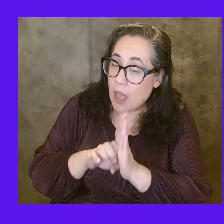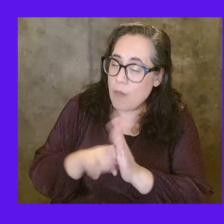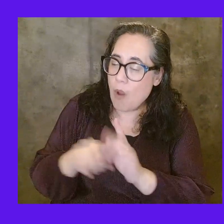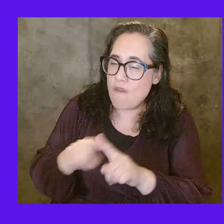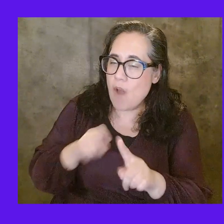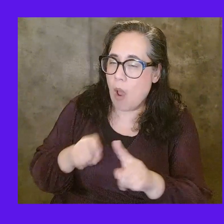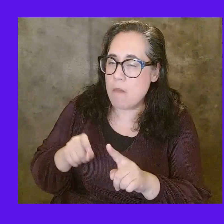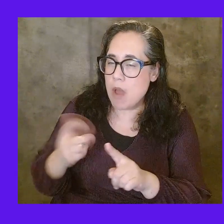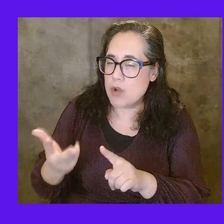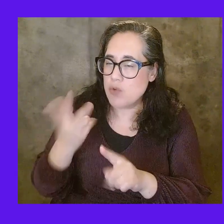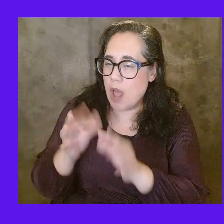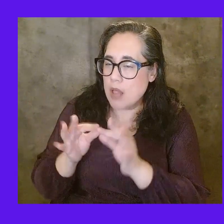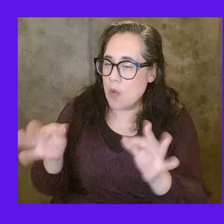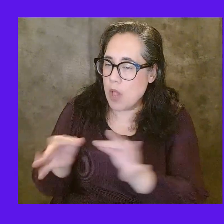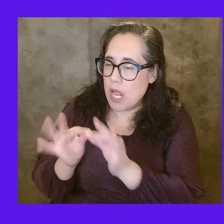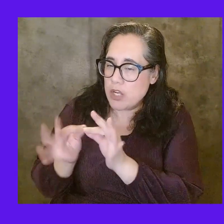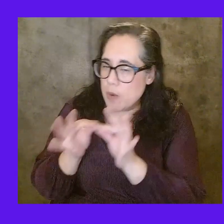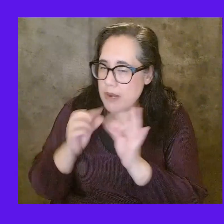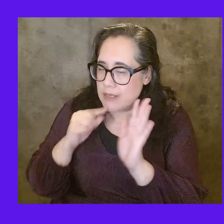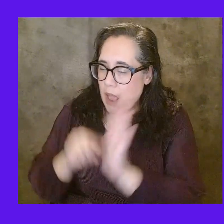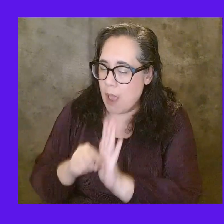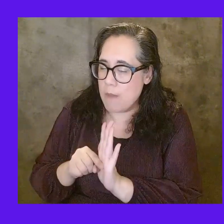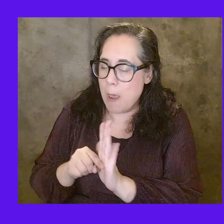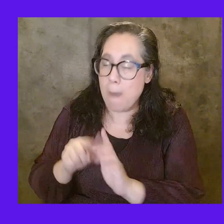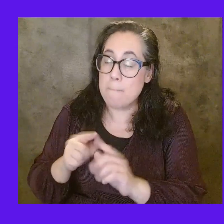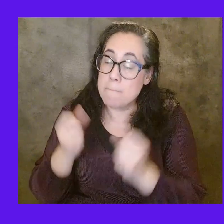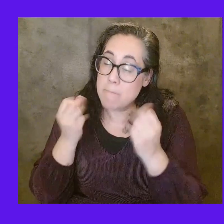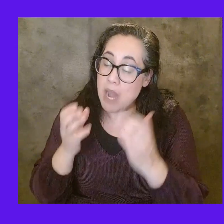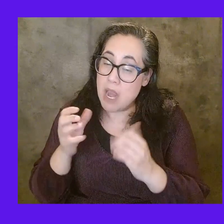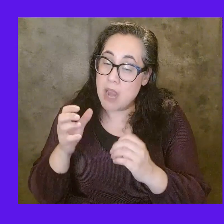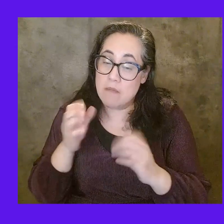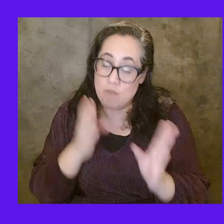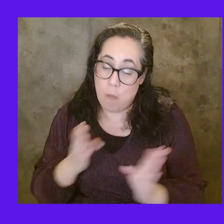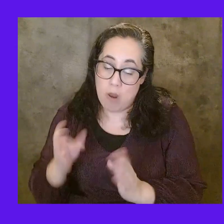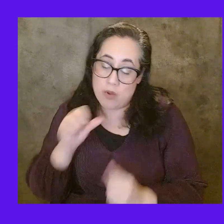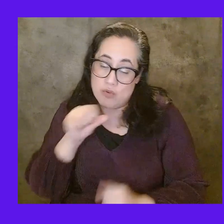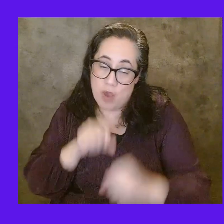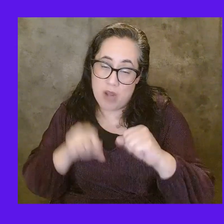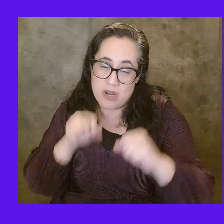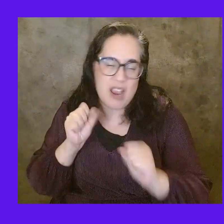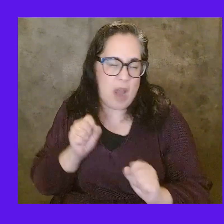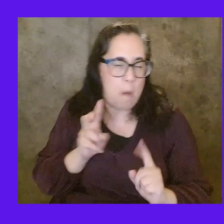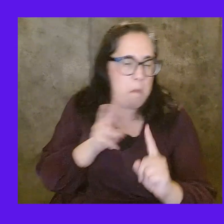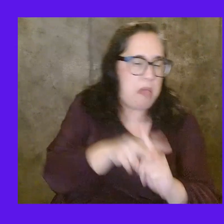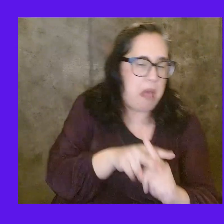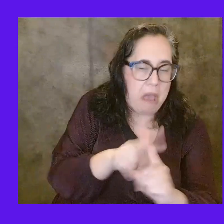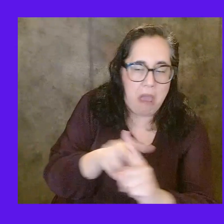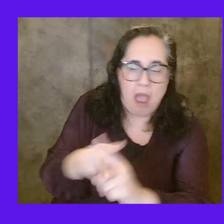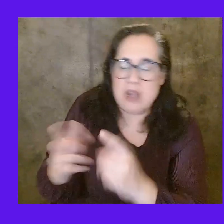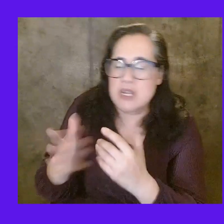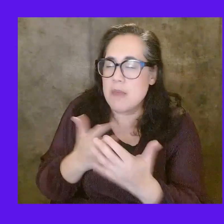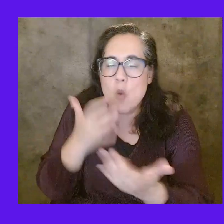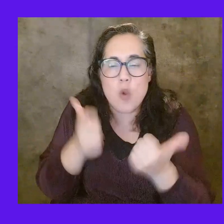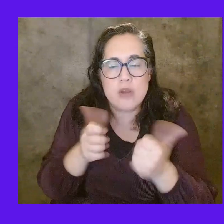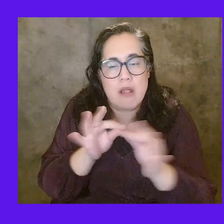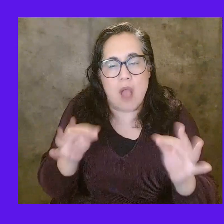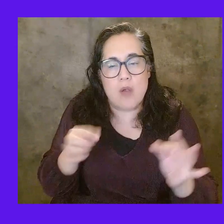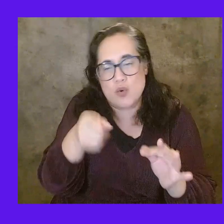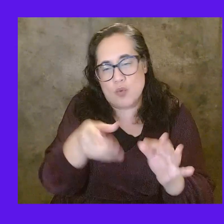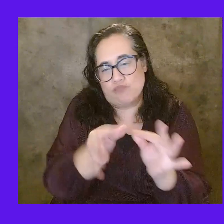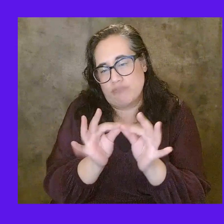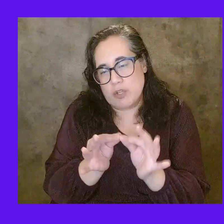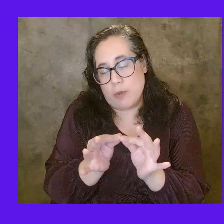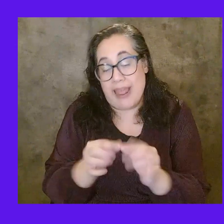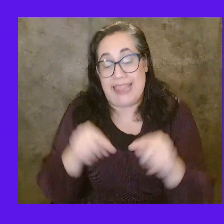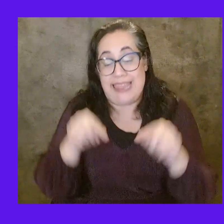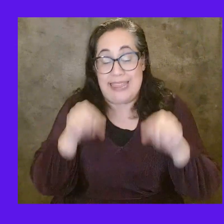trilingual interpreting assignment, many of these preparation strategies apply regardless of the languages you interpret. This is the